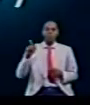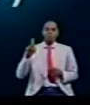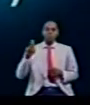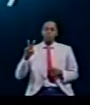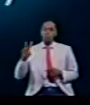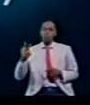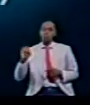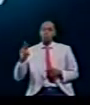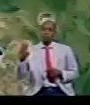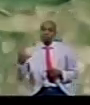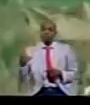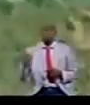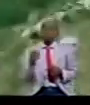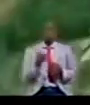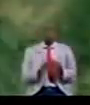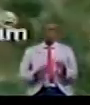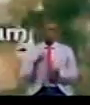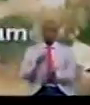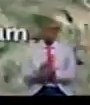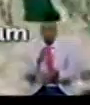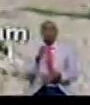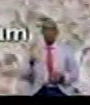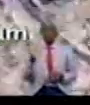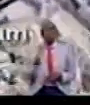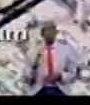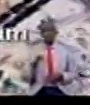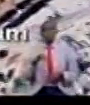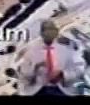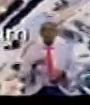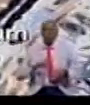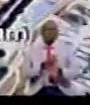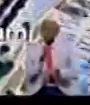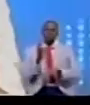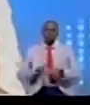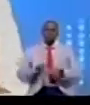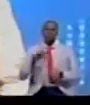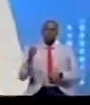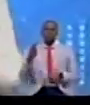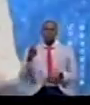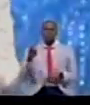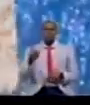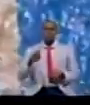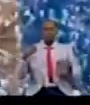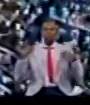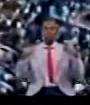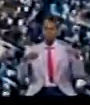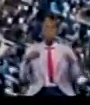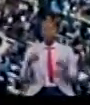the portion of our children, will not be the portion of our husband.